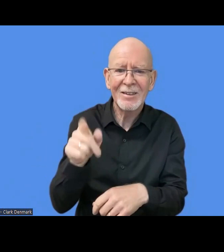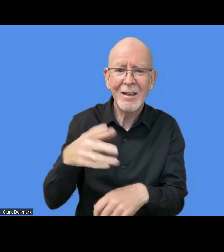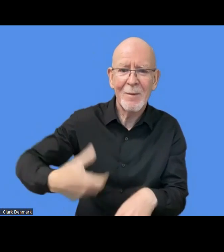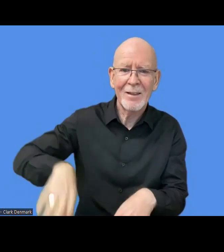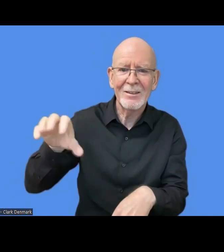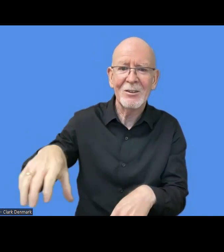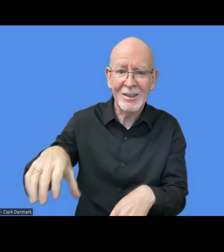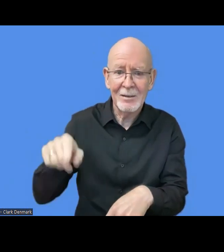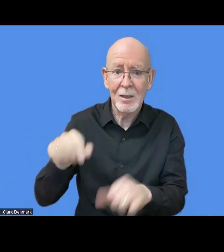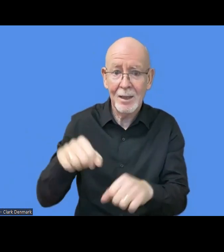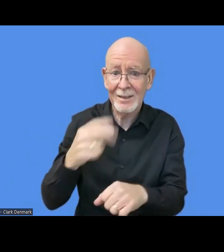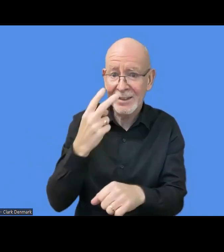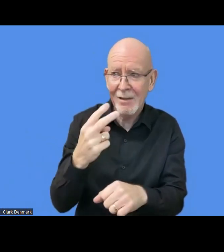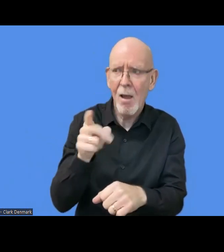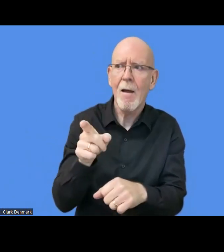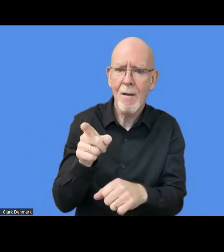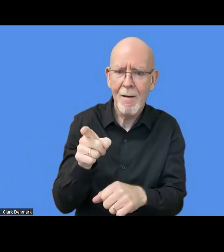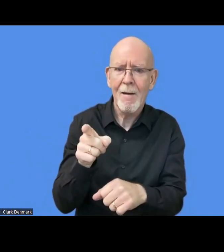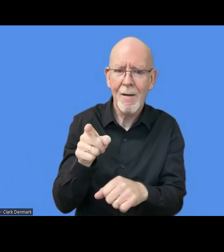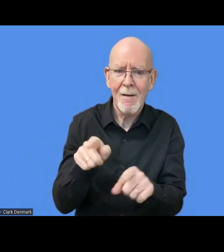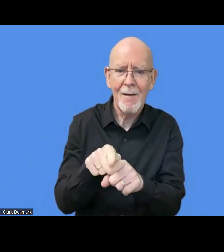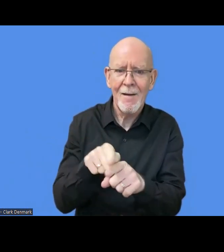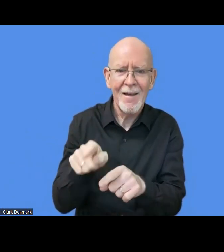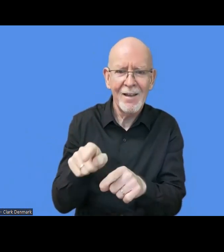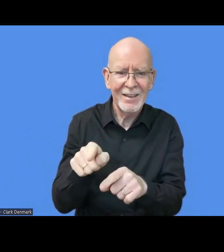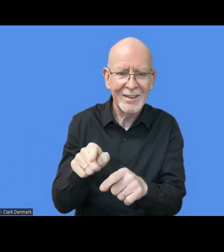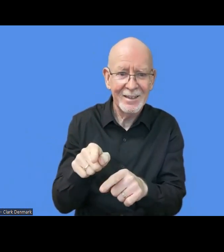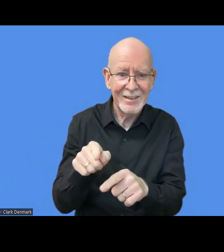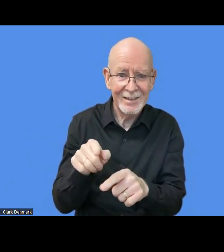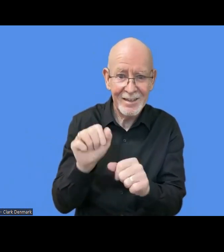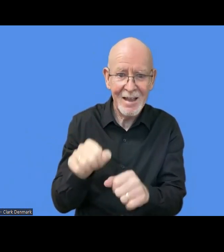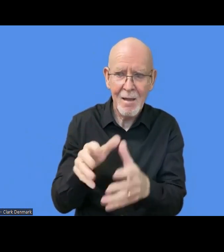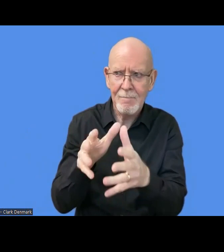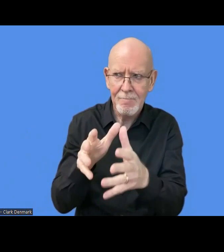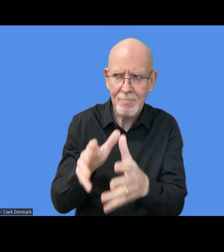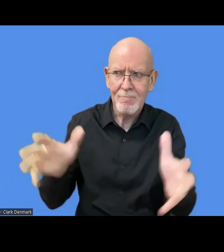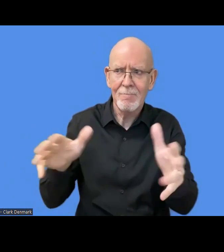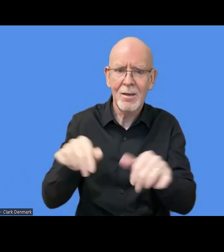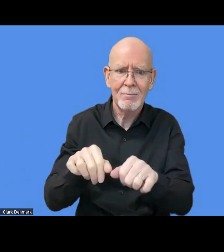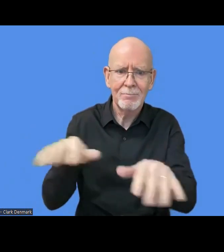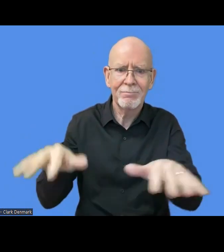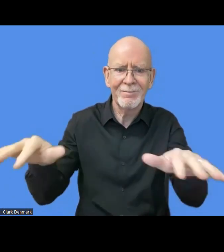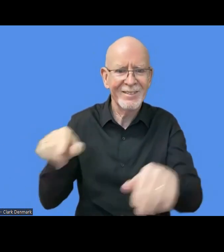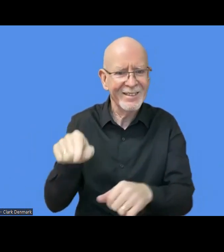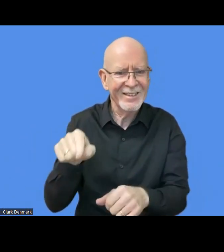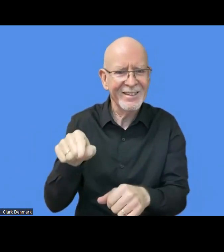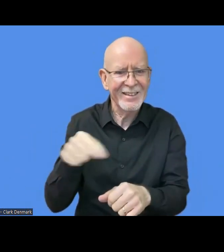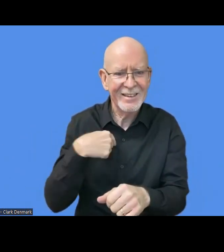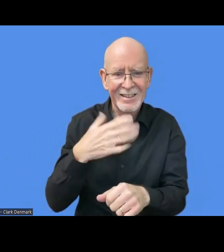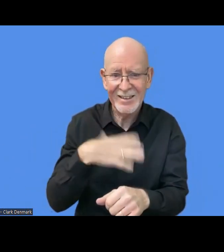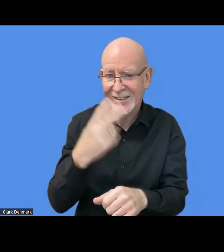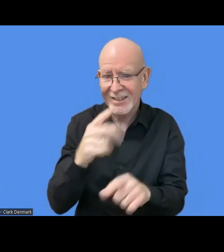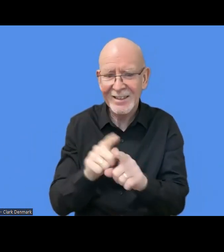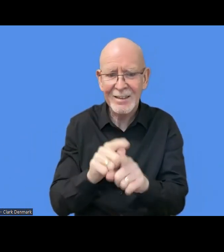interested in the impact when you're looking for innovation that's generated when people who don't normally meet come